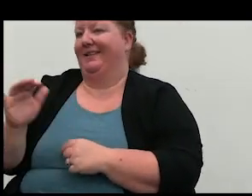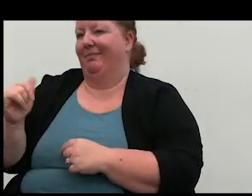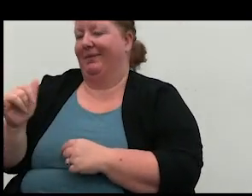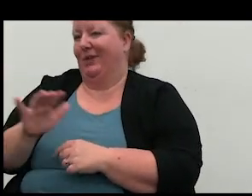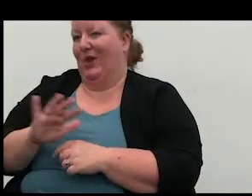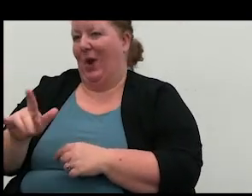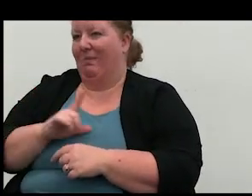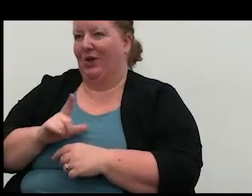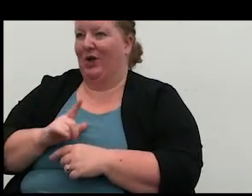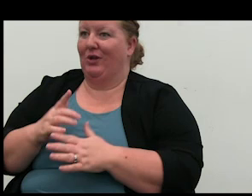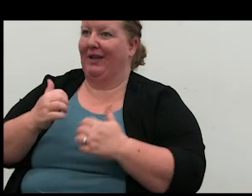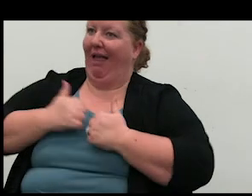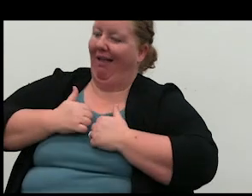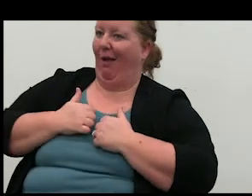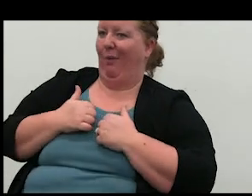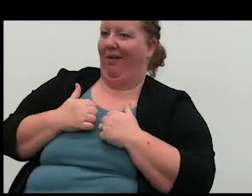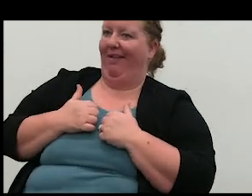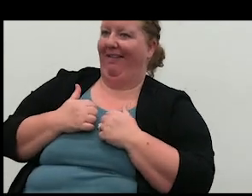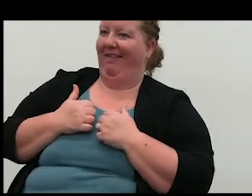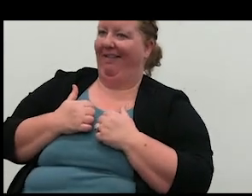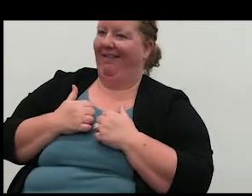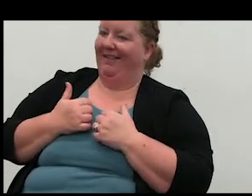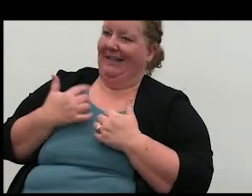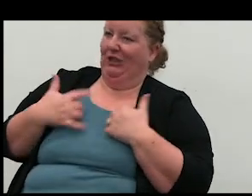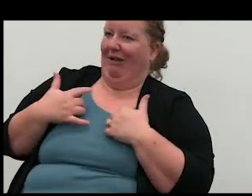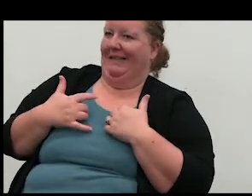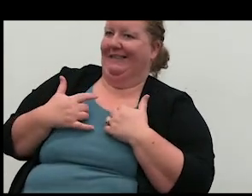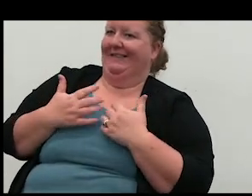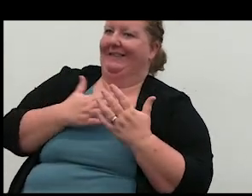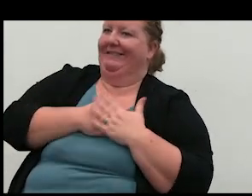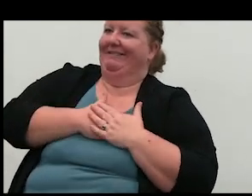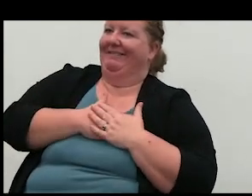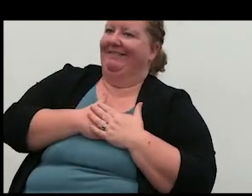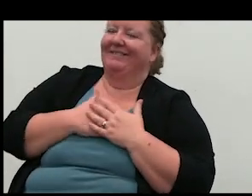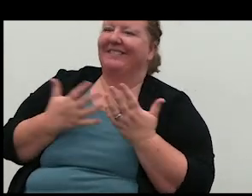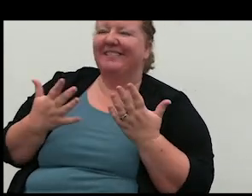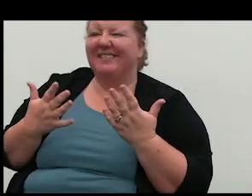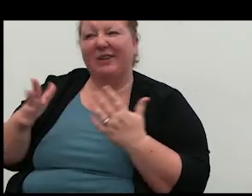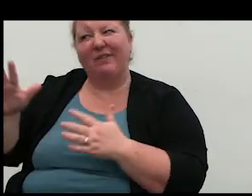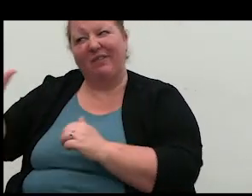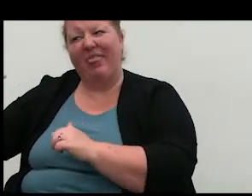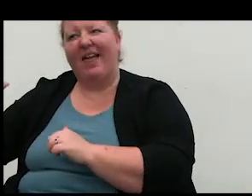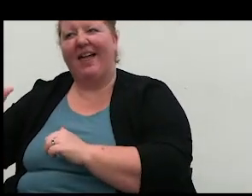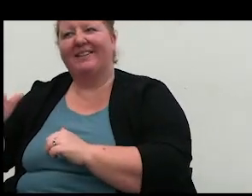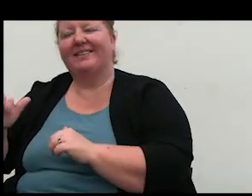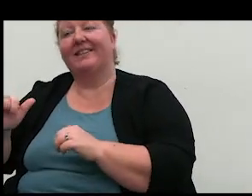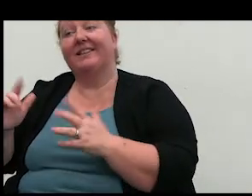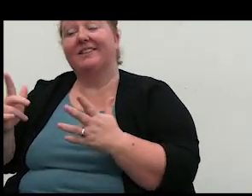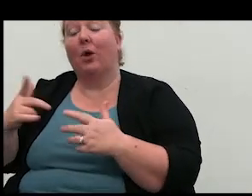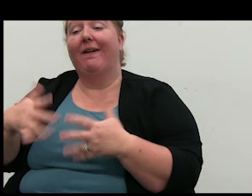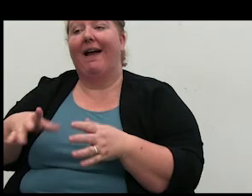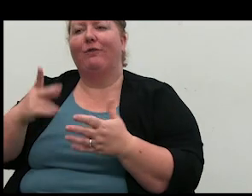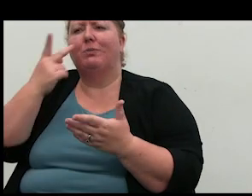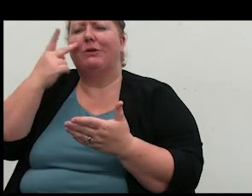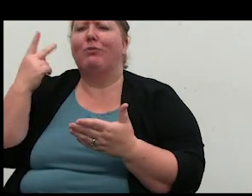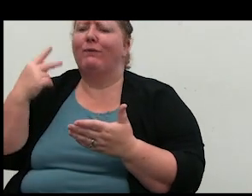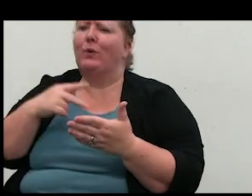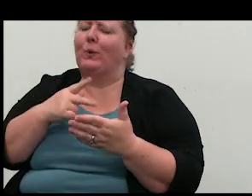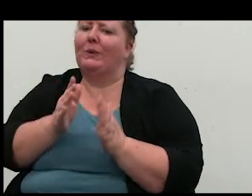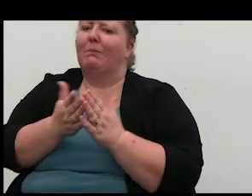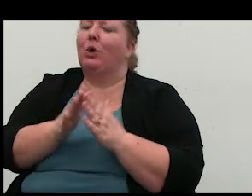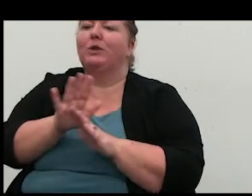necessarily because they have your best interests at heart. And I just reviewed a book called Don't Be Evil